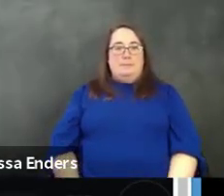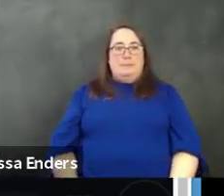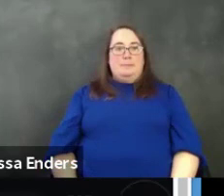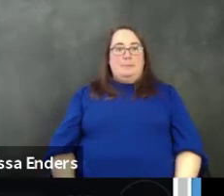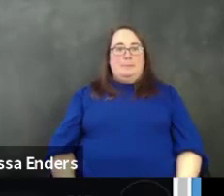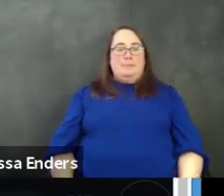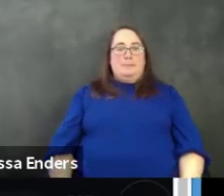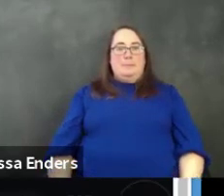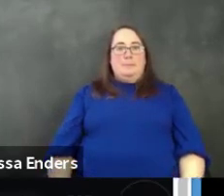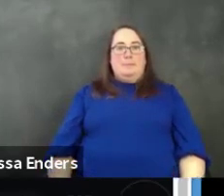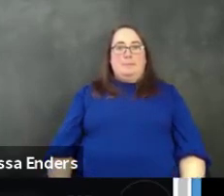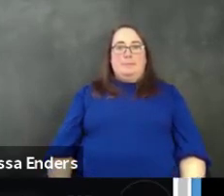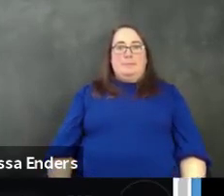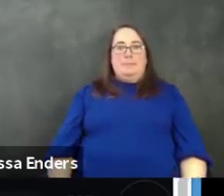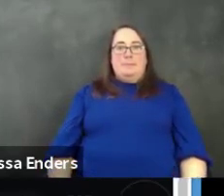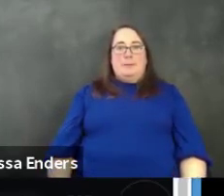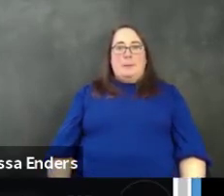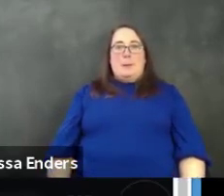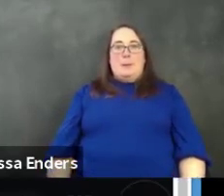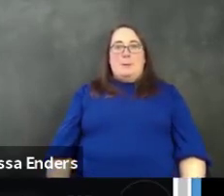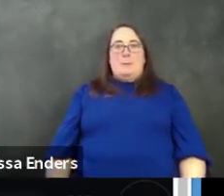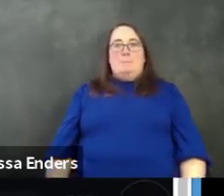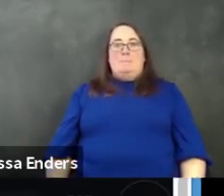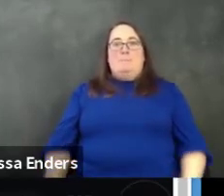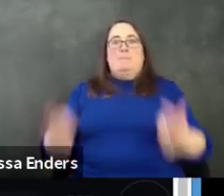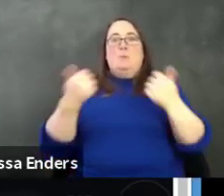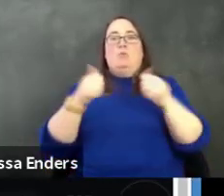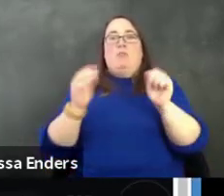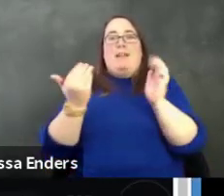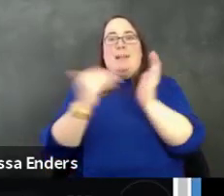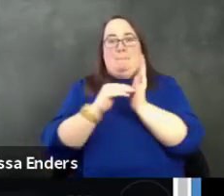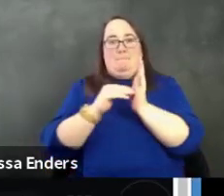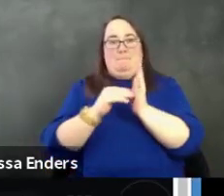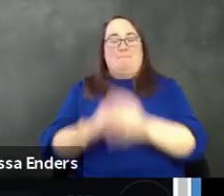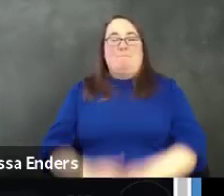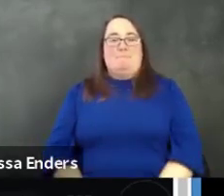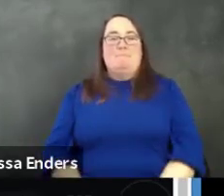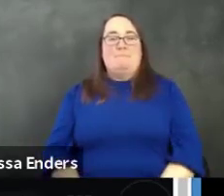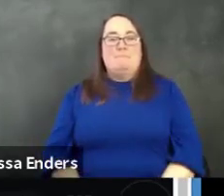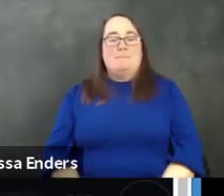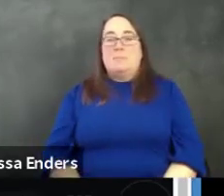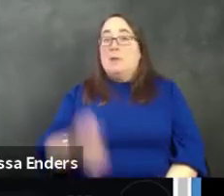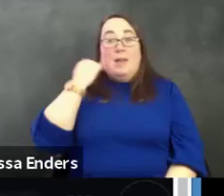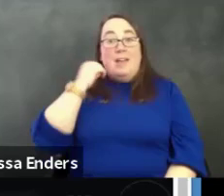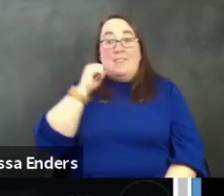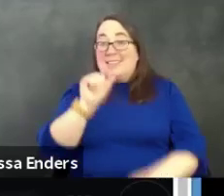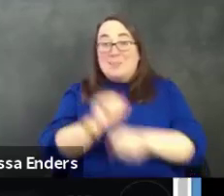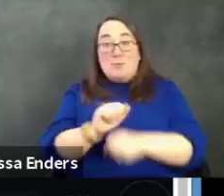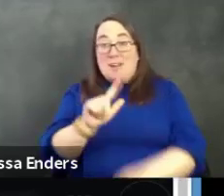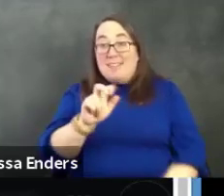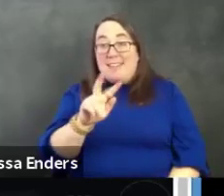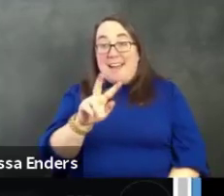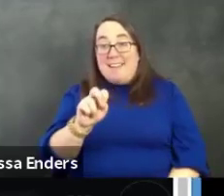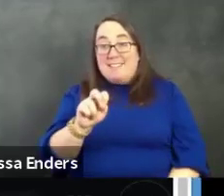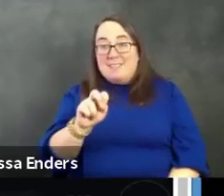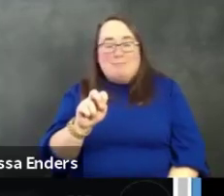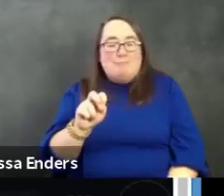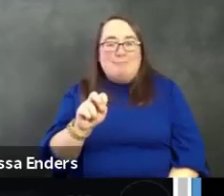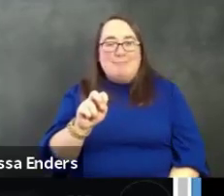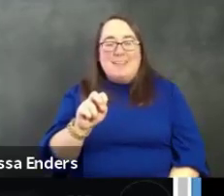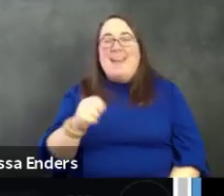All right. We're going to try this one more time. And if it doesn't work live, guess what? I planned ahead. I